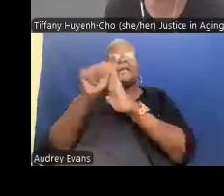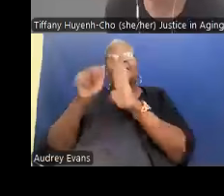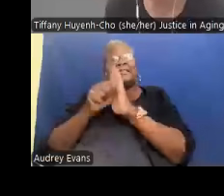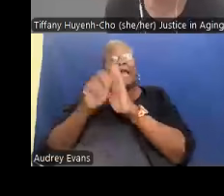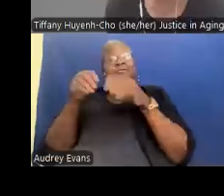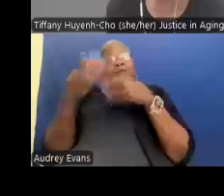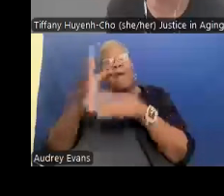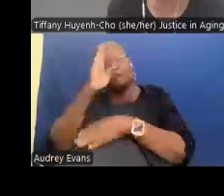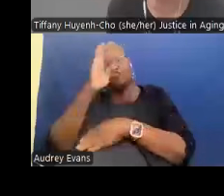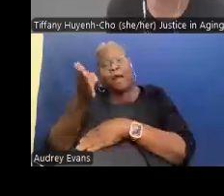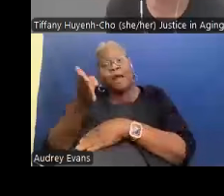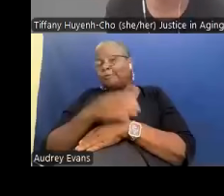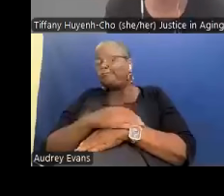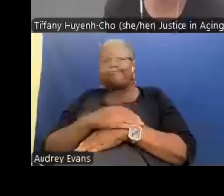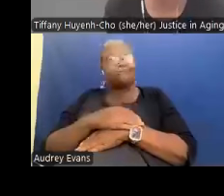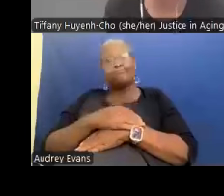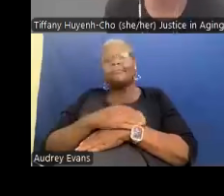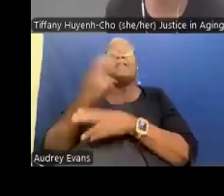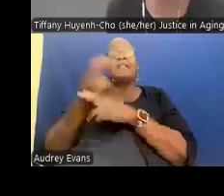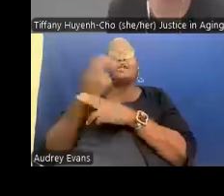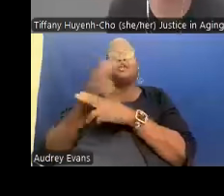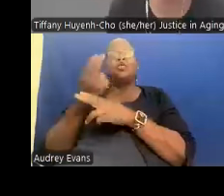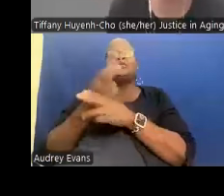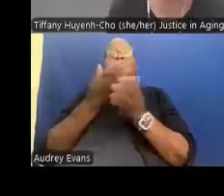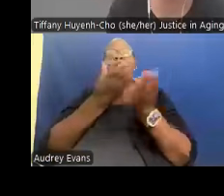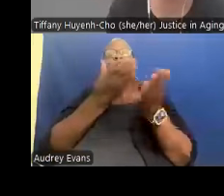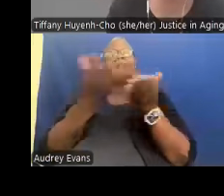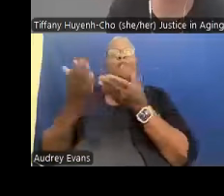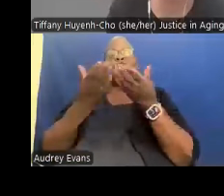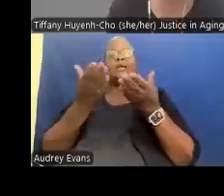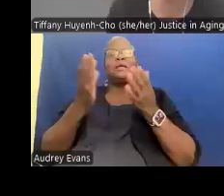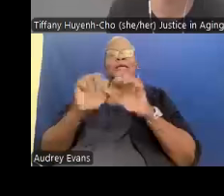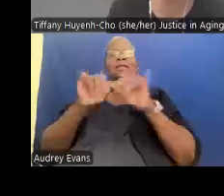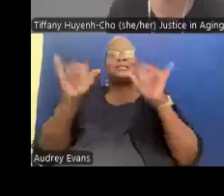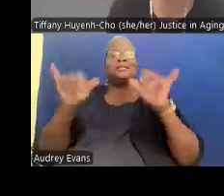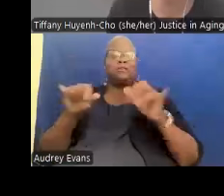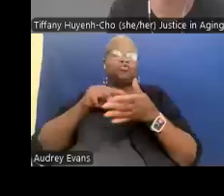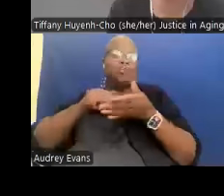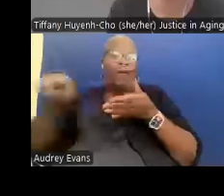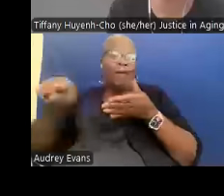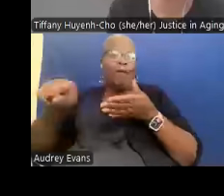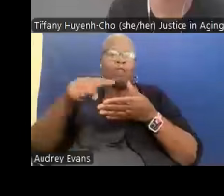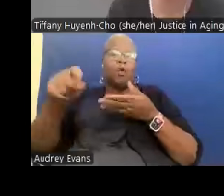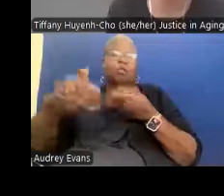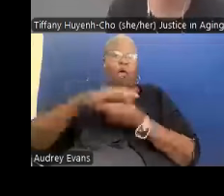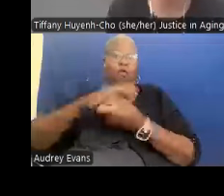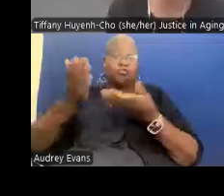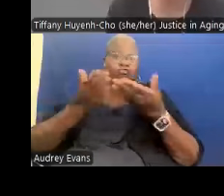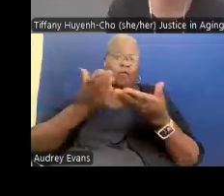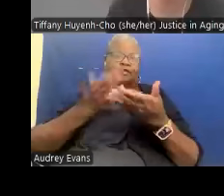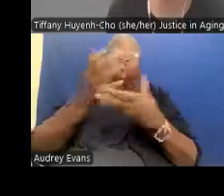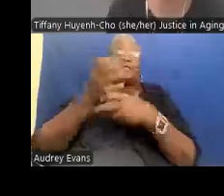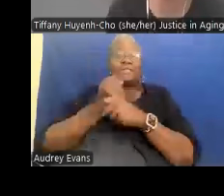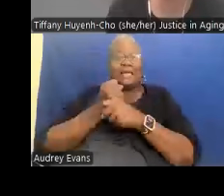services directly and instead use a delivery system to pay healthcare providers for covered services received by